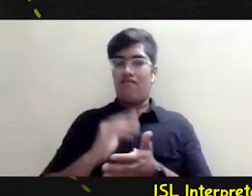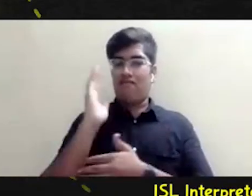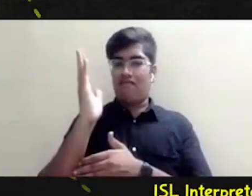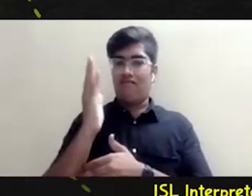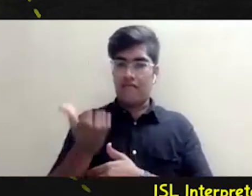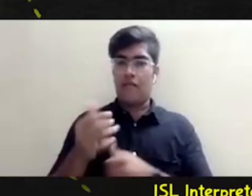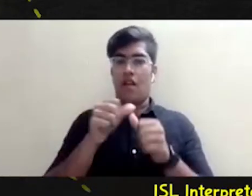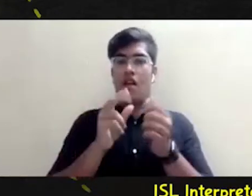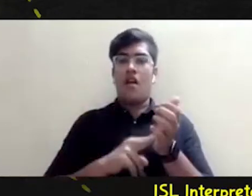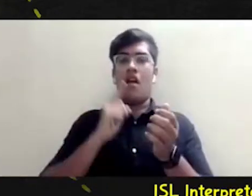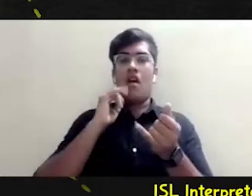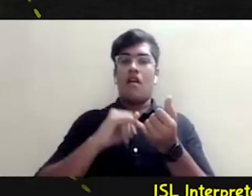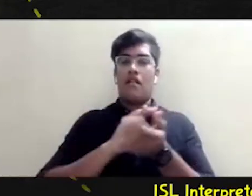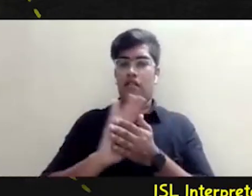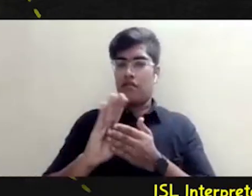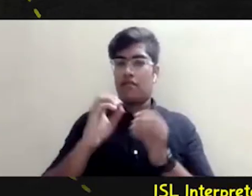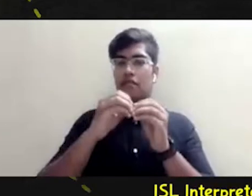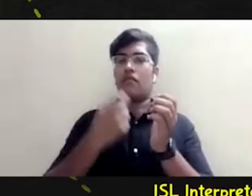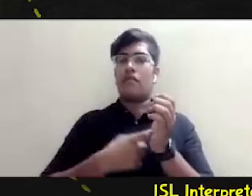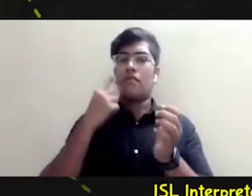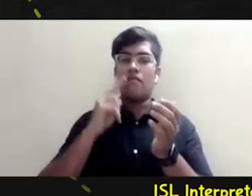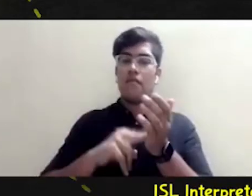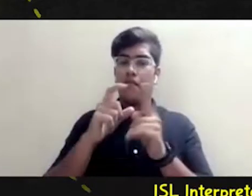Brinda, Jyotsna. Such a brilliant